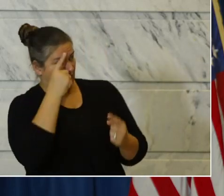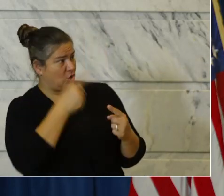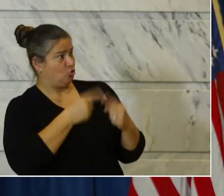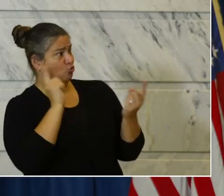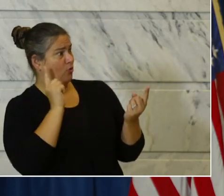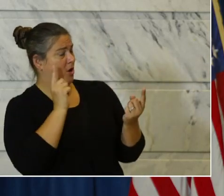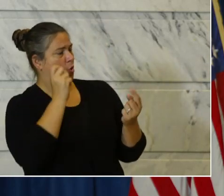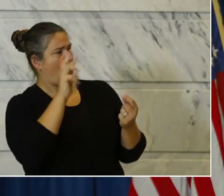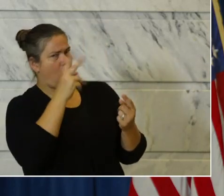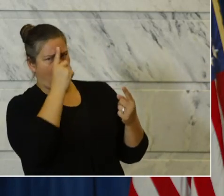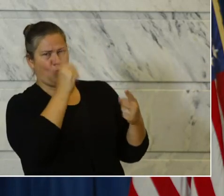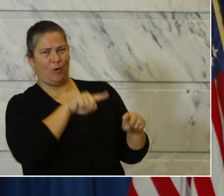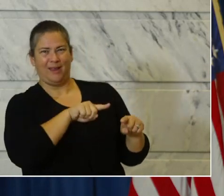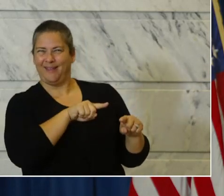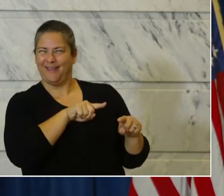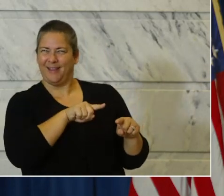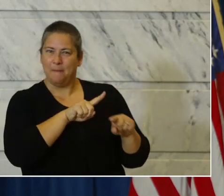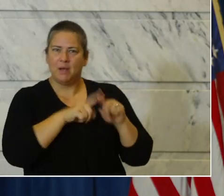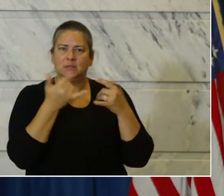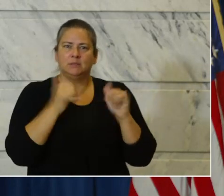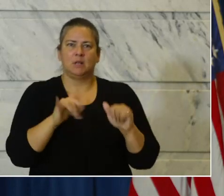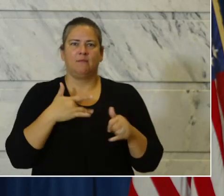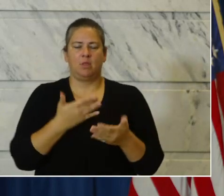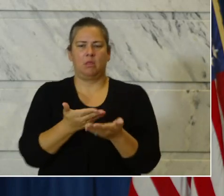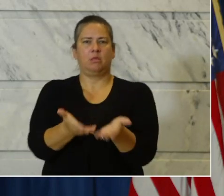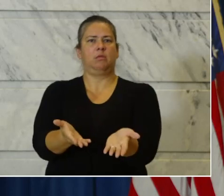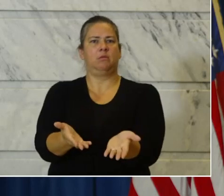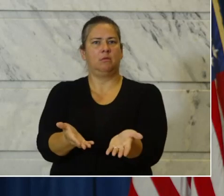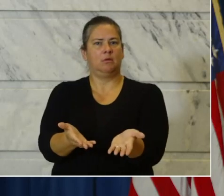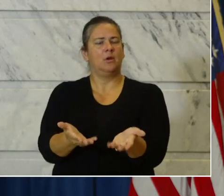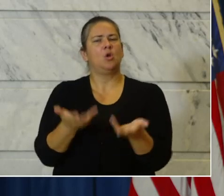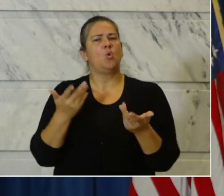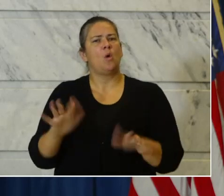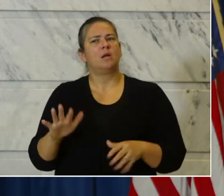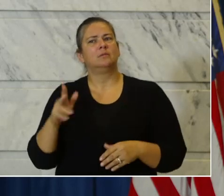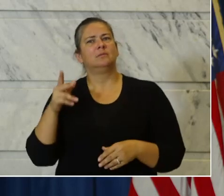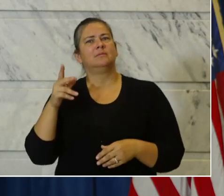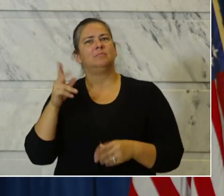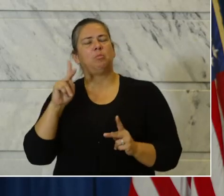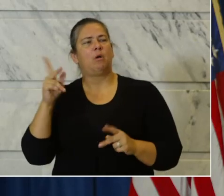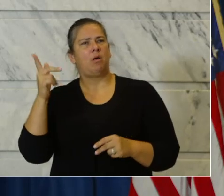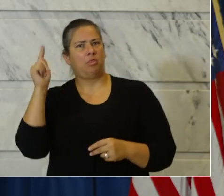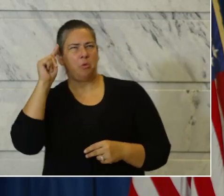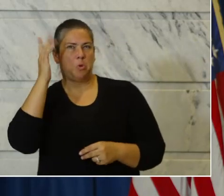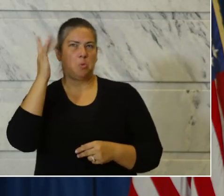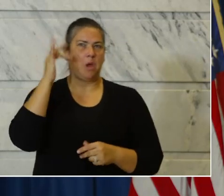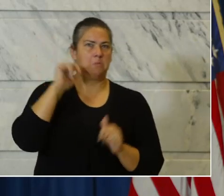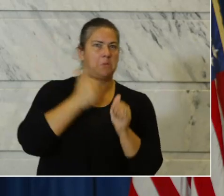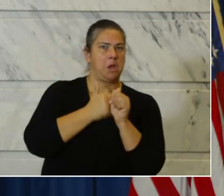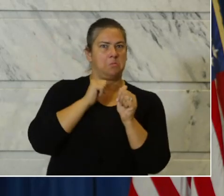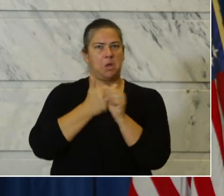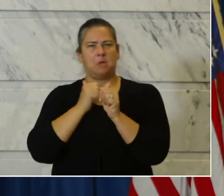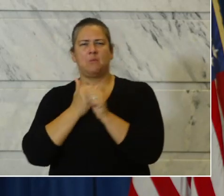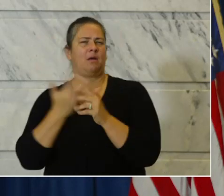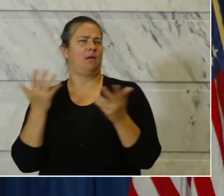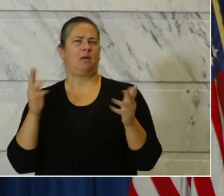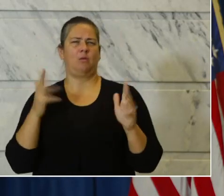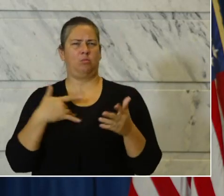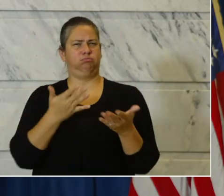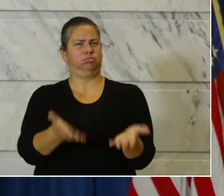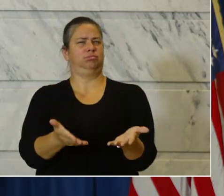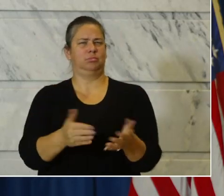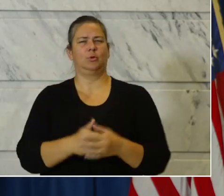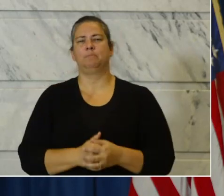vacuum where different emotions or theories or others can come into play. I'm sorry we made you wait. Is it John?